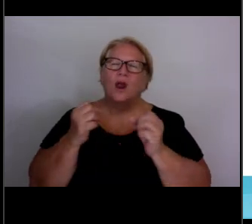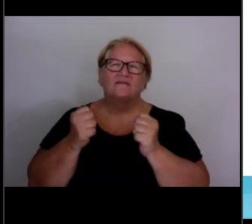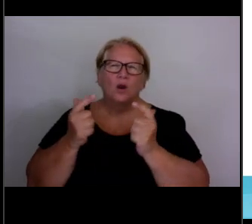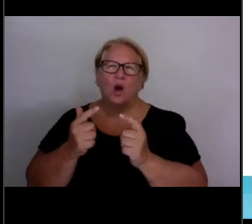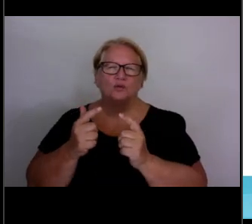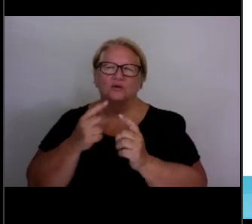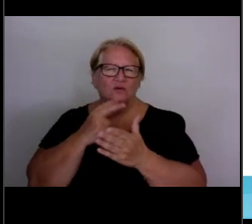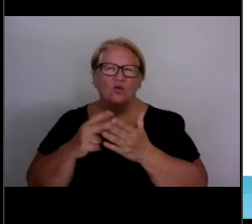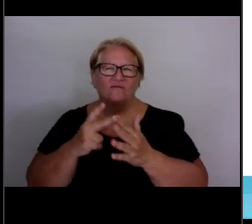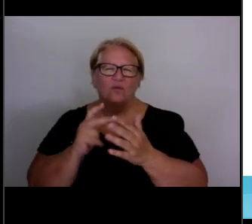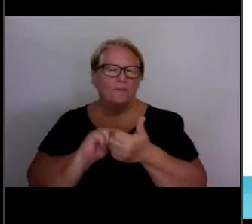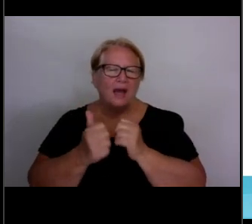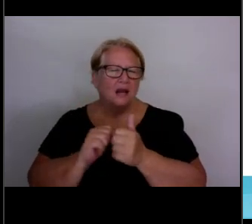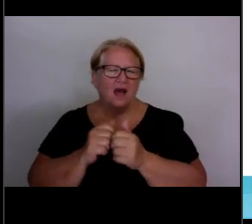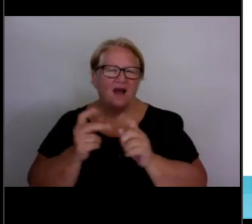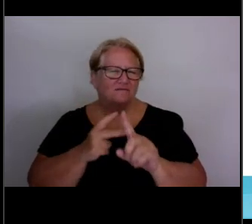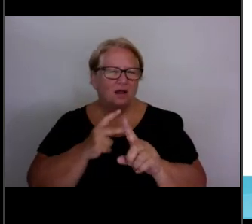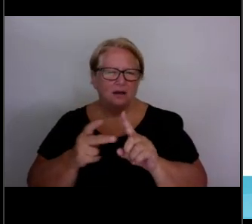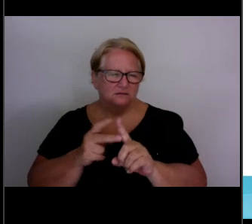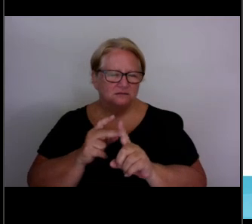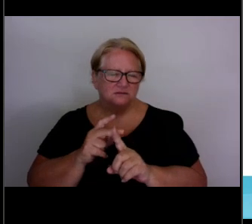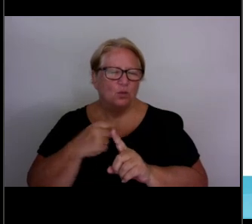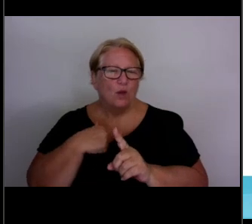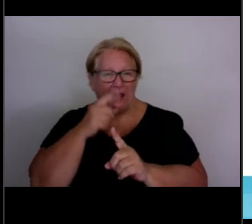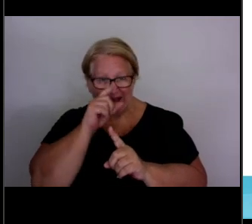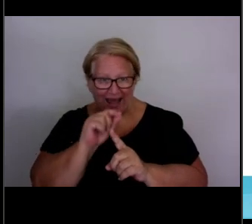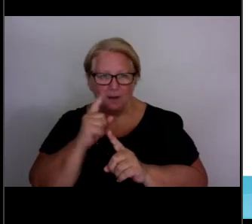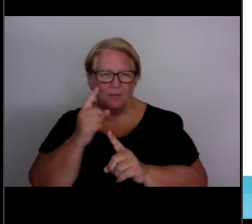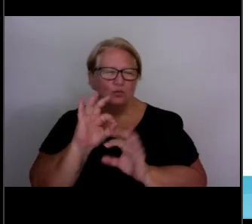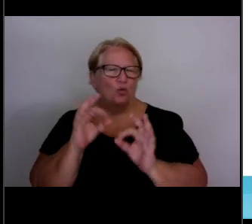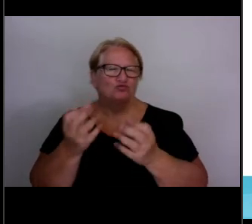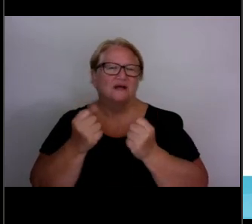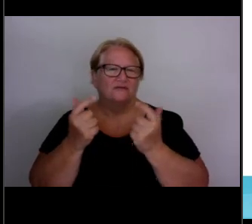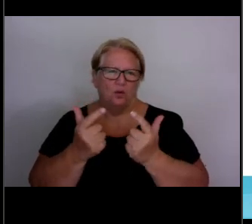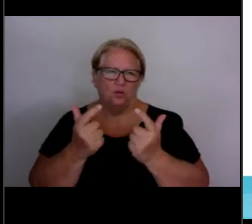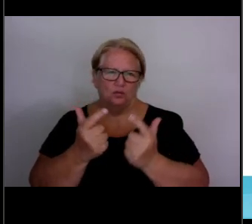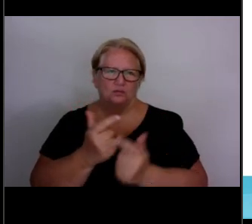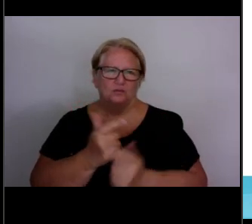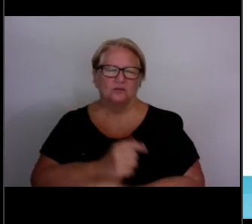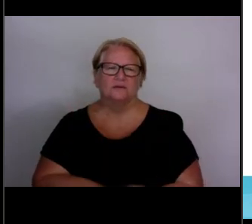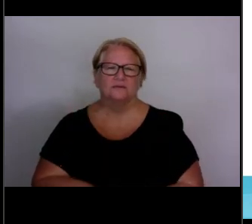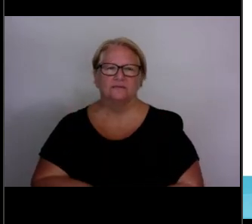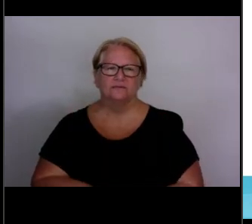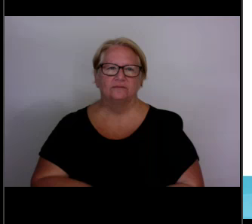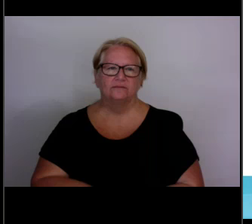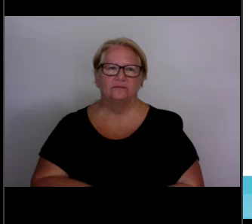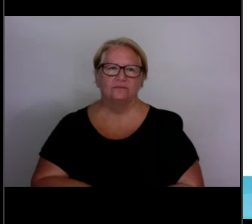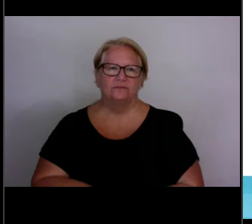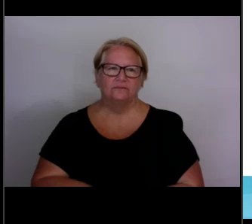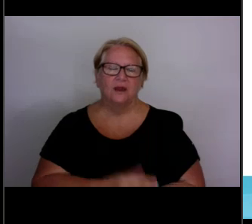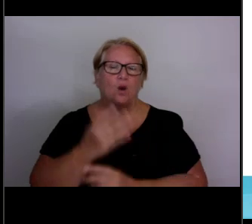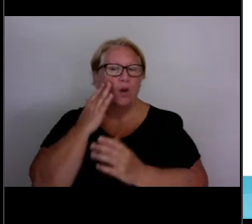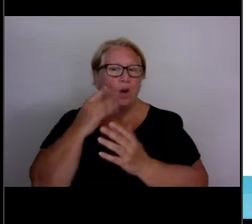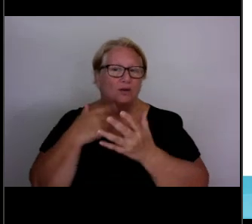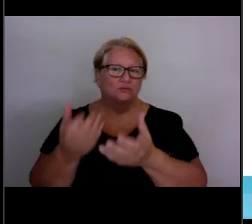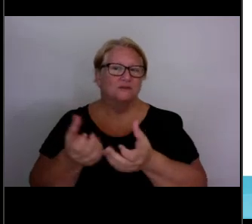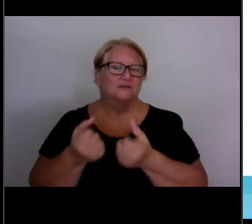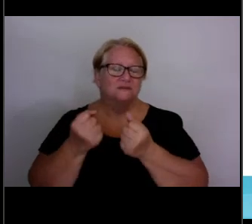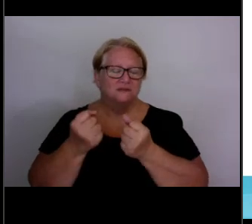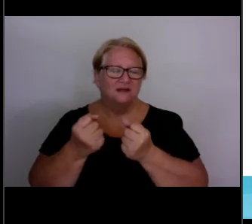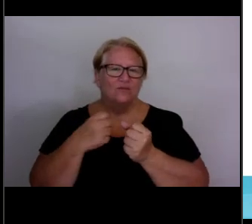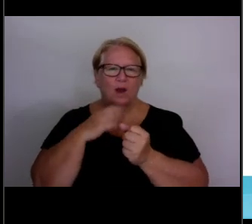don't get many of those. And when we do get those, we're absolutely looking not just at the incident that's been referred,